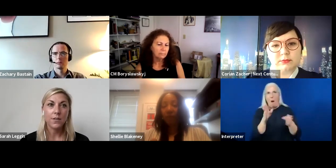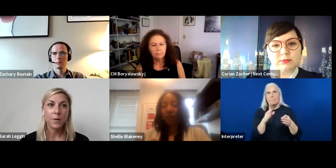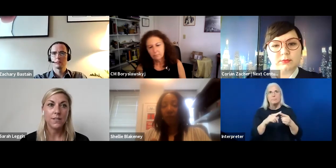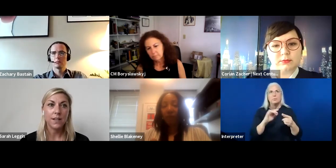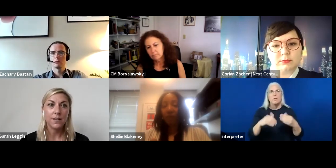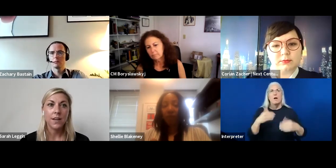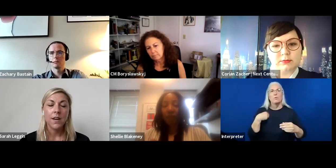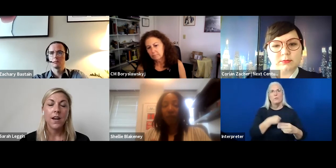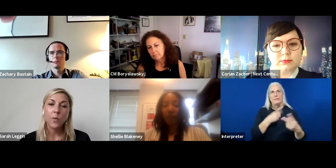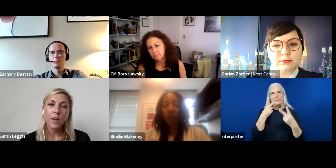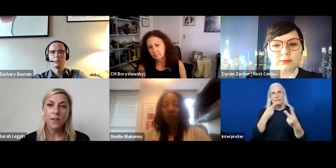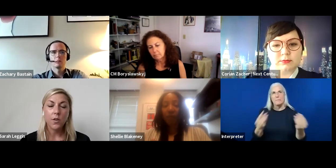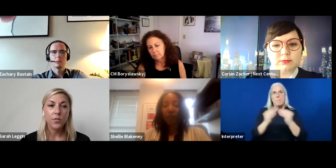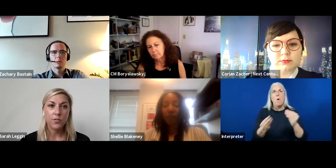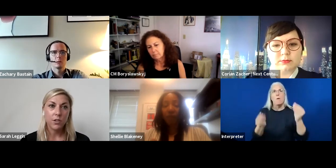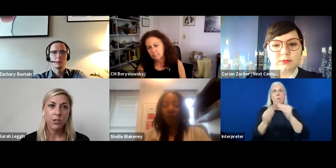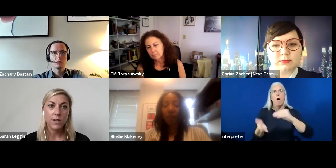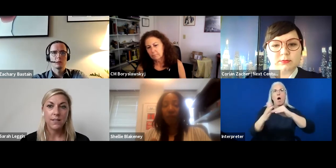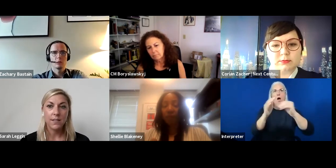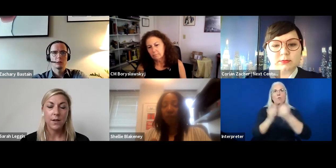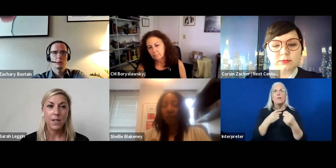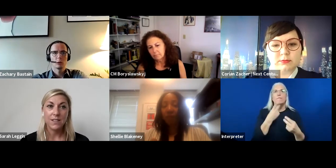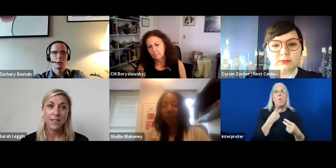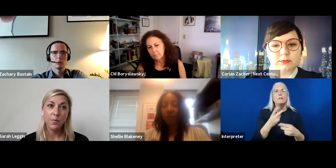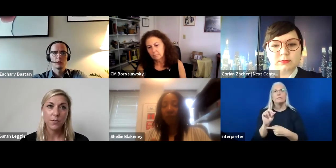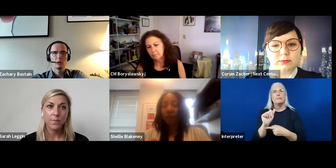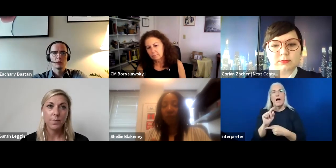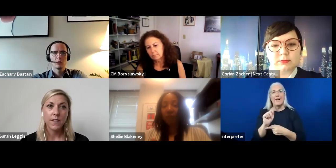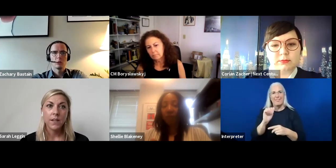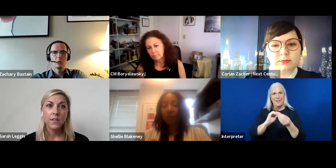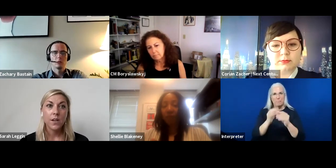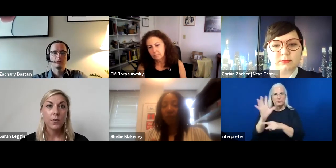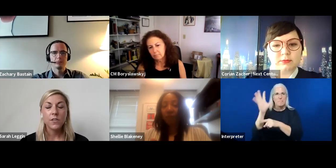in different places, as well as a host of new use cases that we didn't see before.